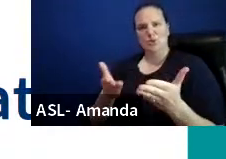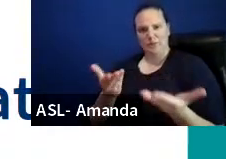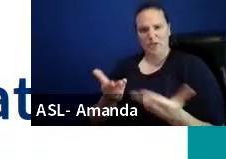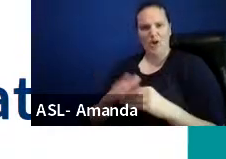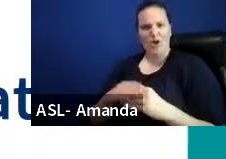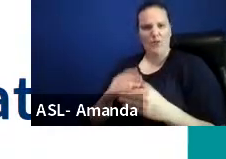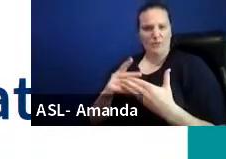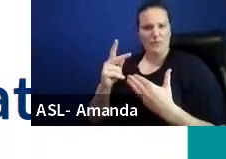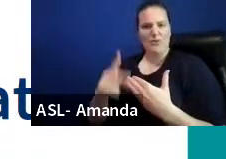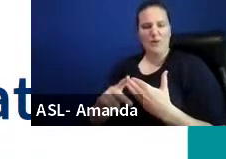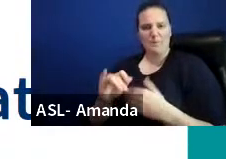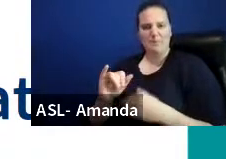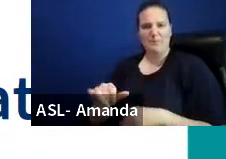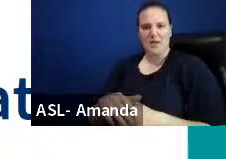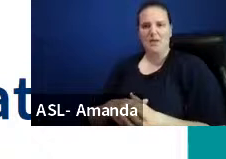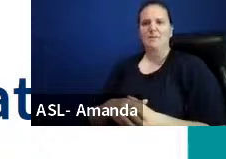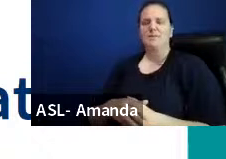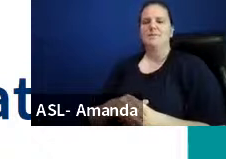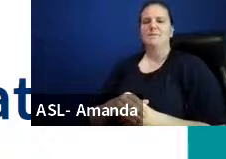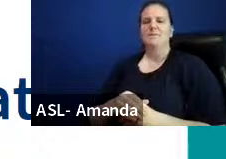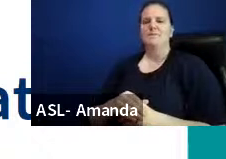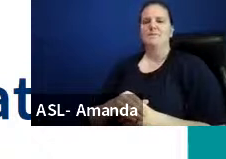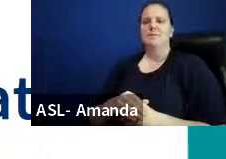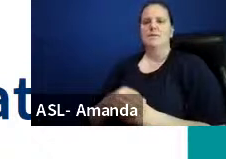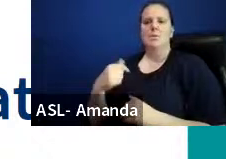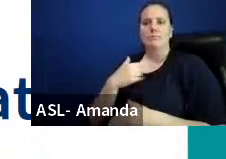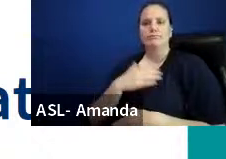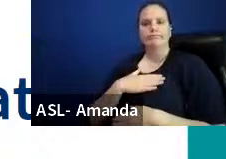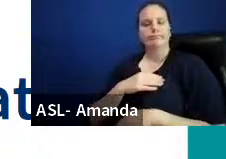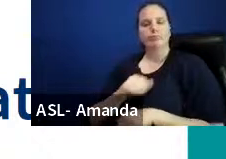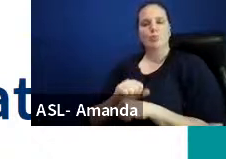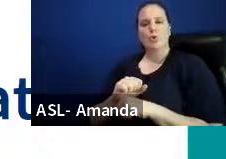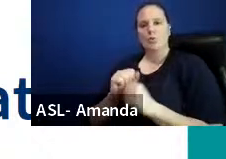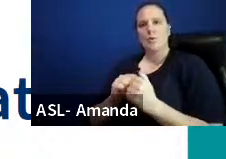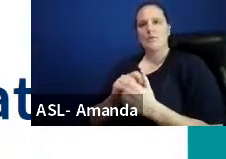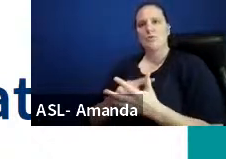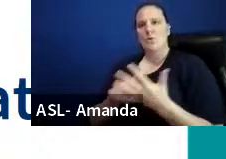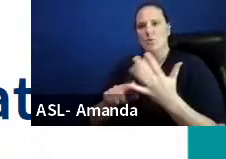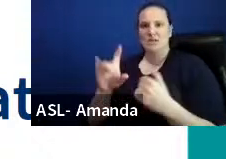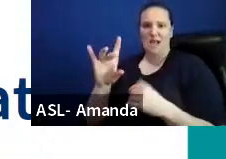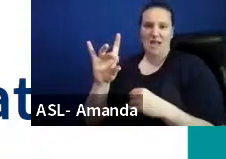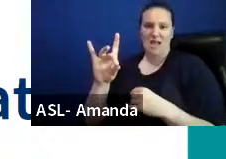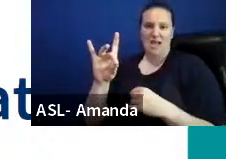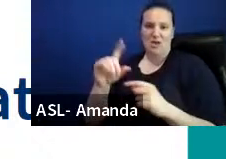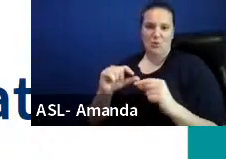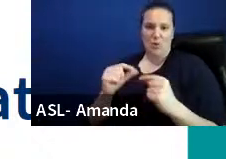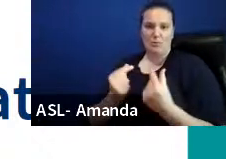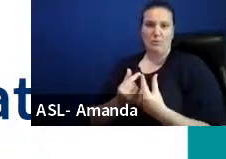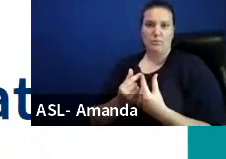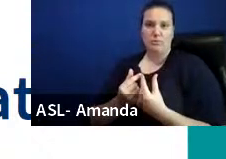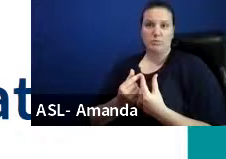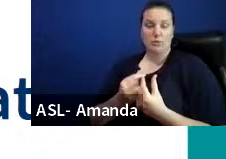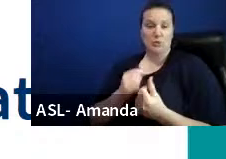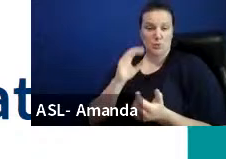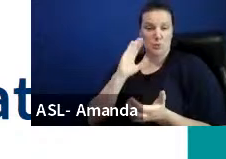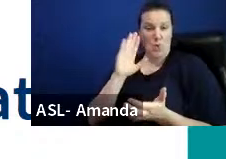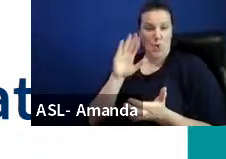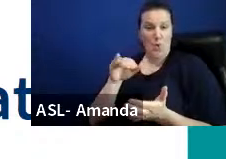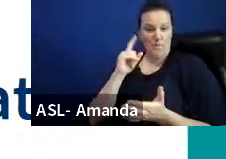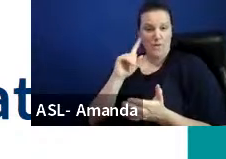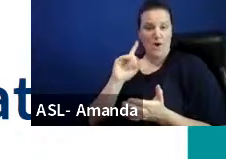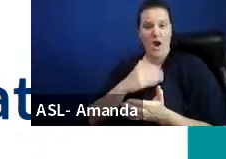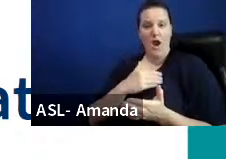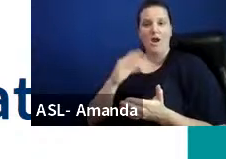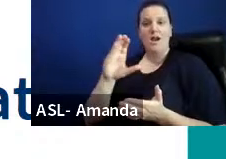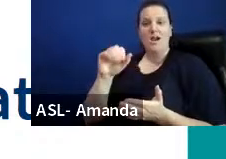program. And we had a pleasure of working with these 8 groups. As you may note, for some of our CAG members